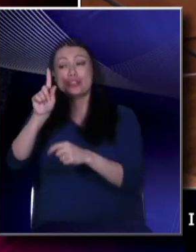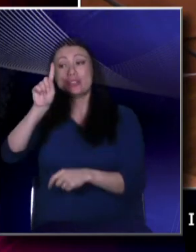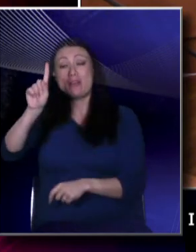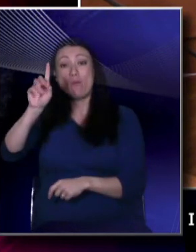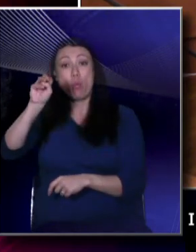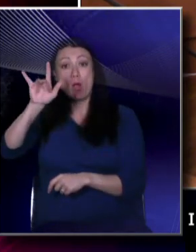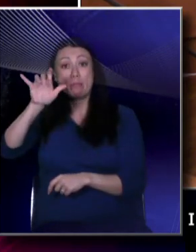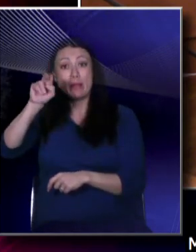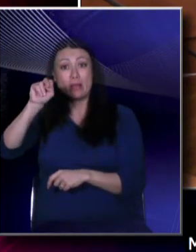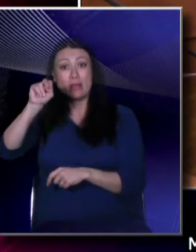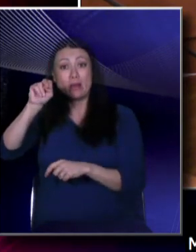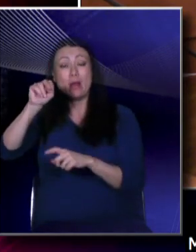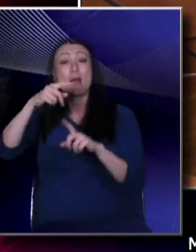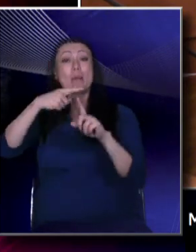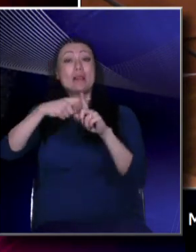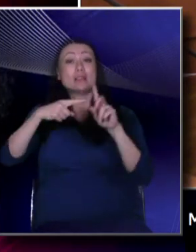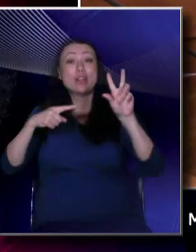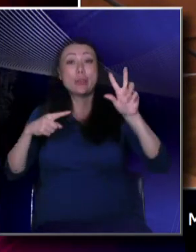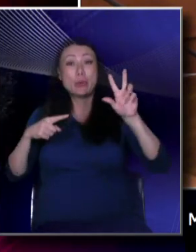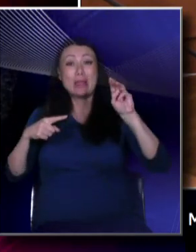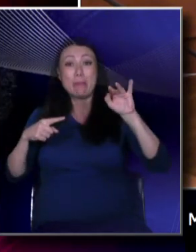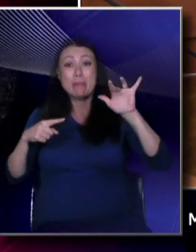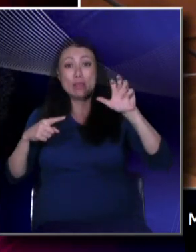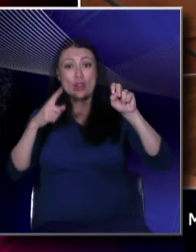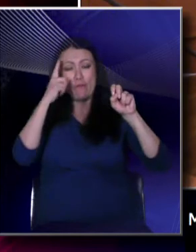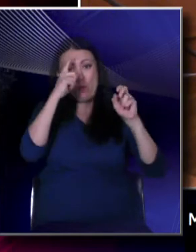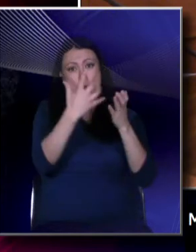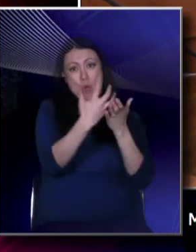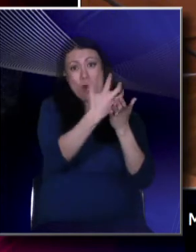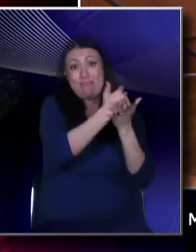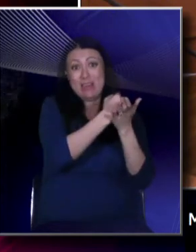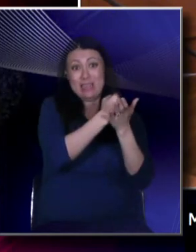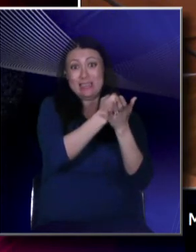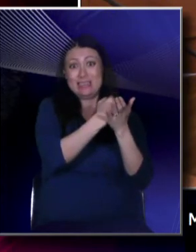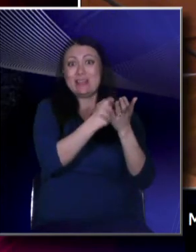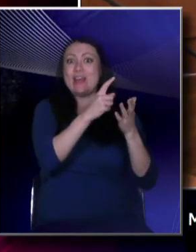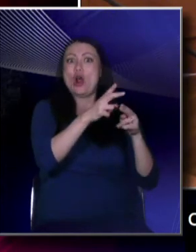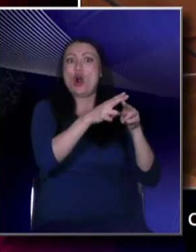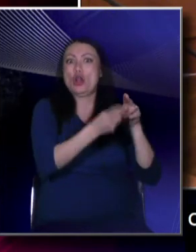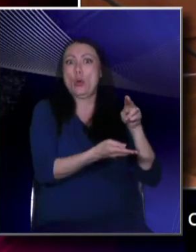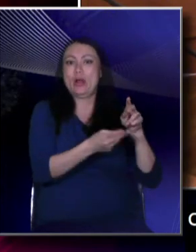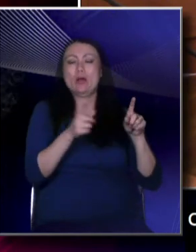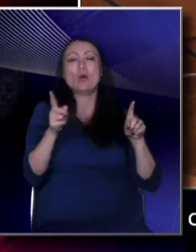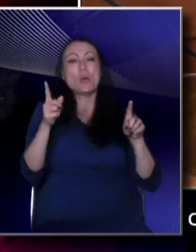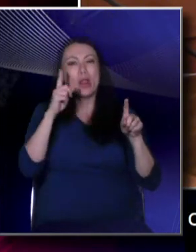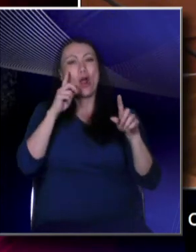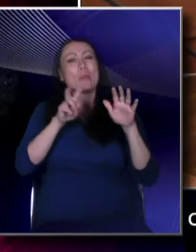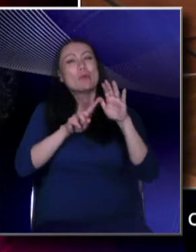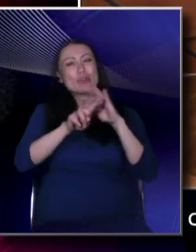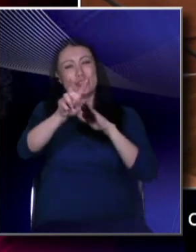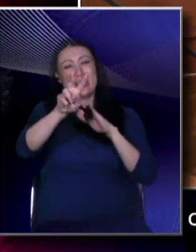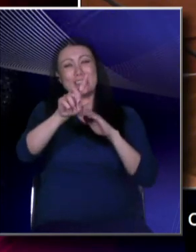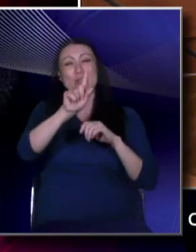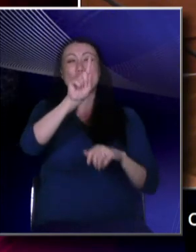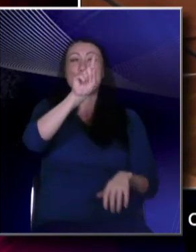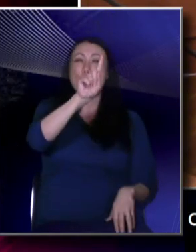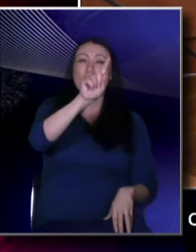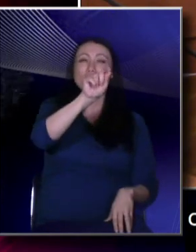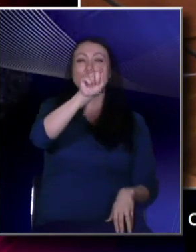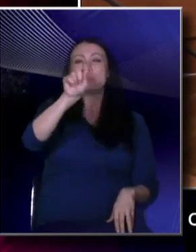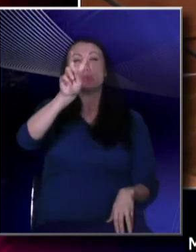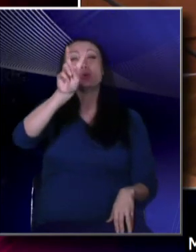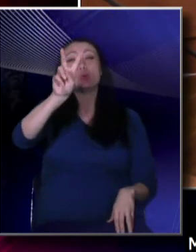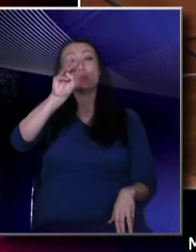million and the $3 million for the revenues that are coming in lower, we're projecting anywhere from a $1 million to $2